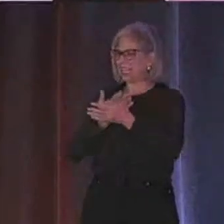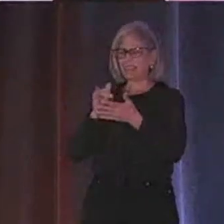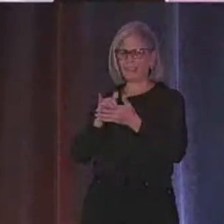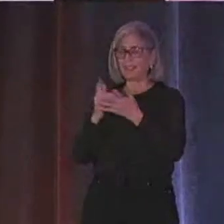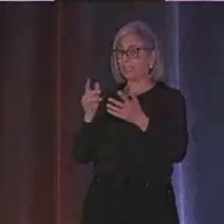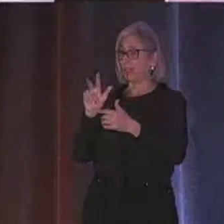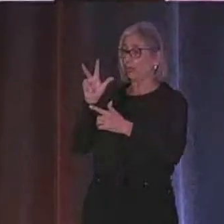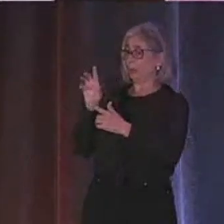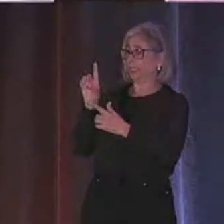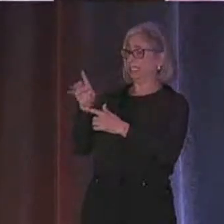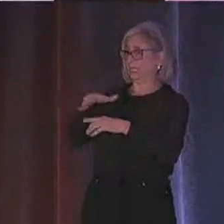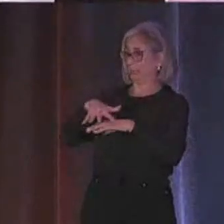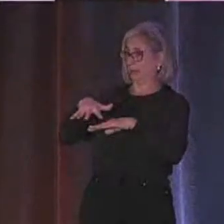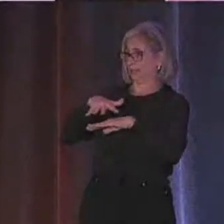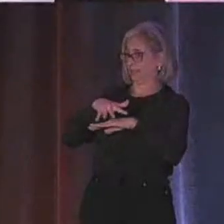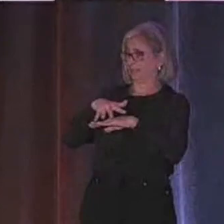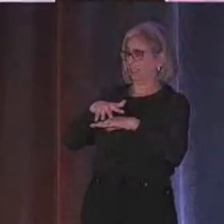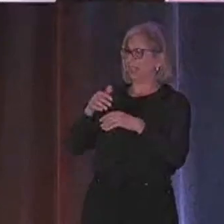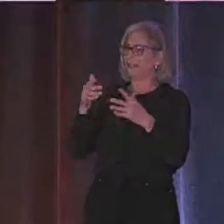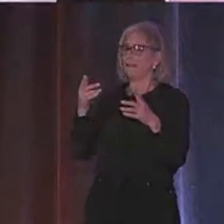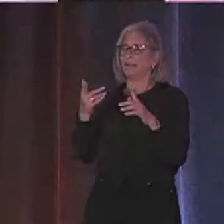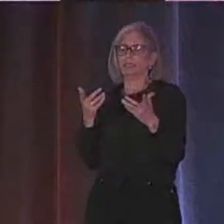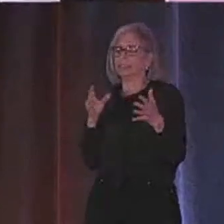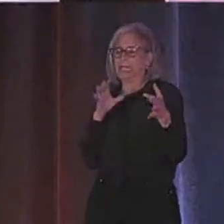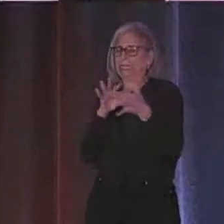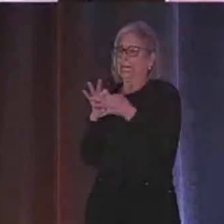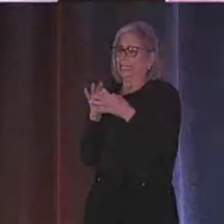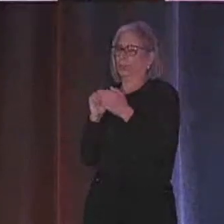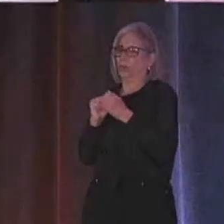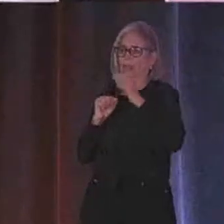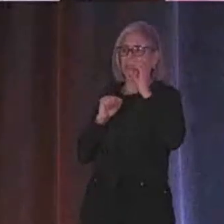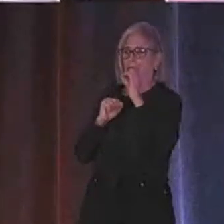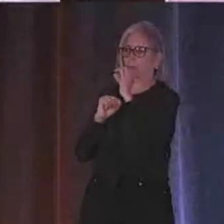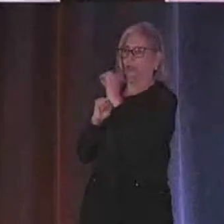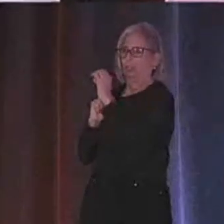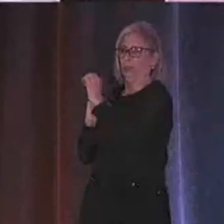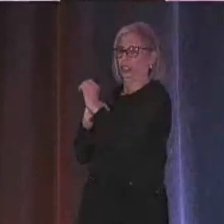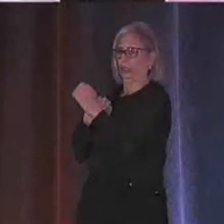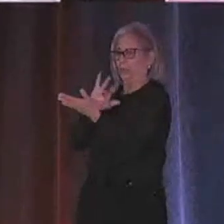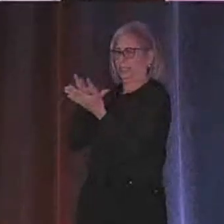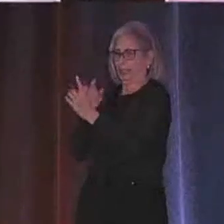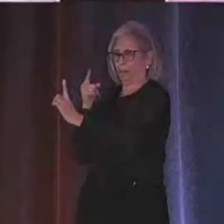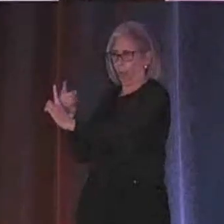in a 3D space. So everything is relative to the 0, 0, 0 center point.